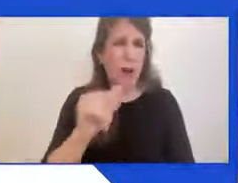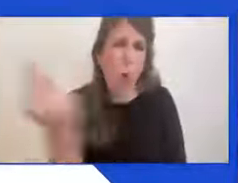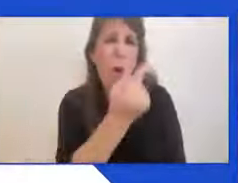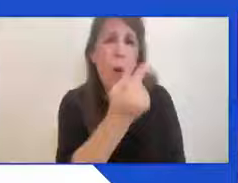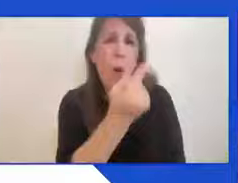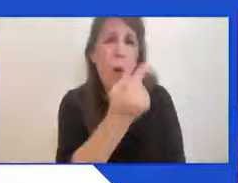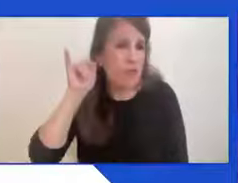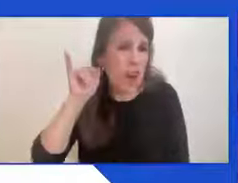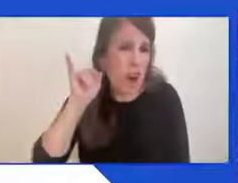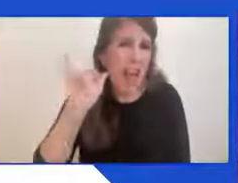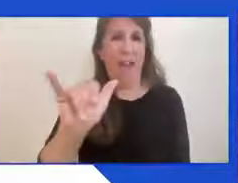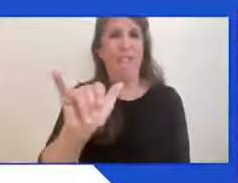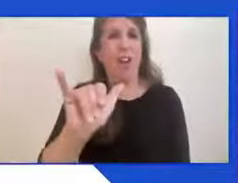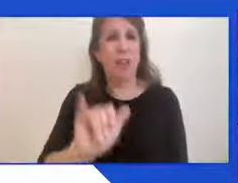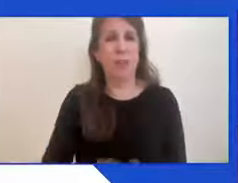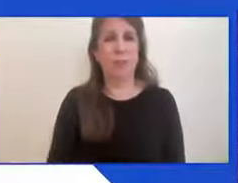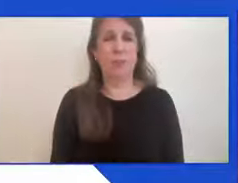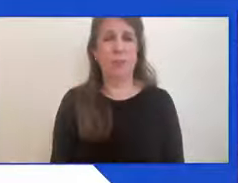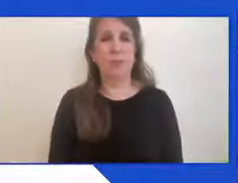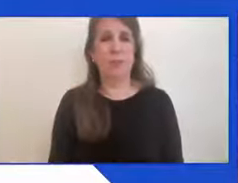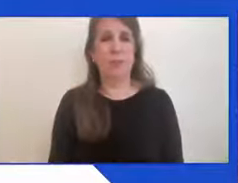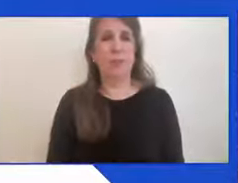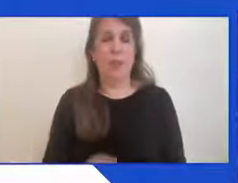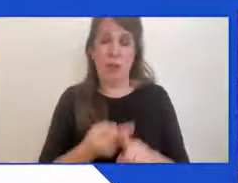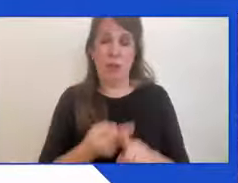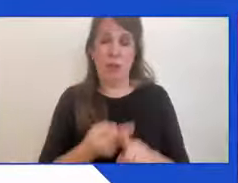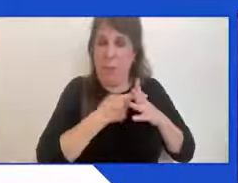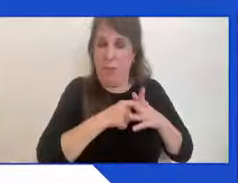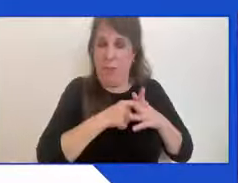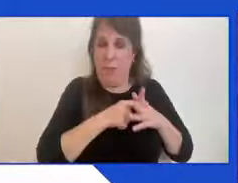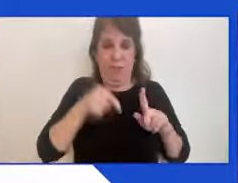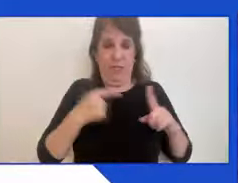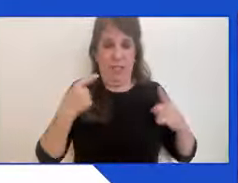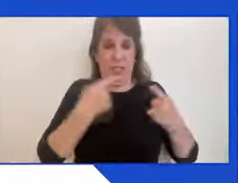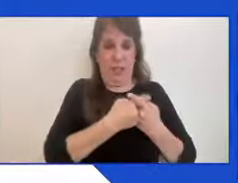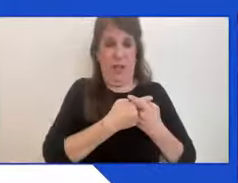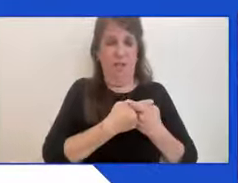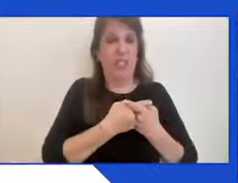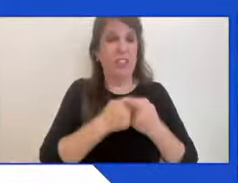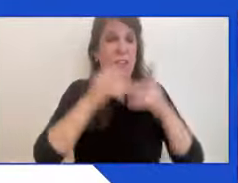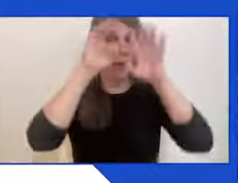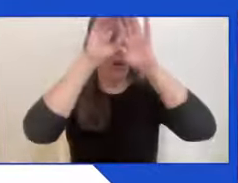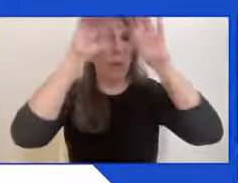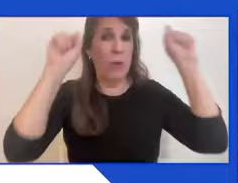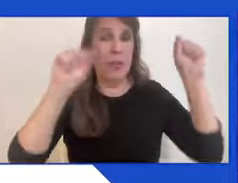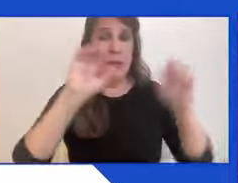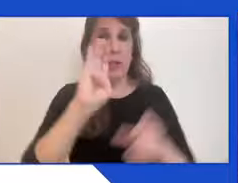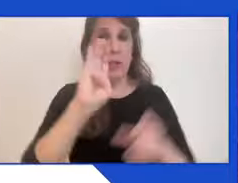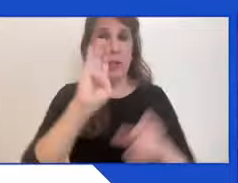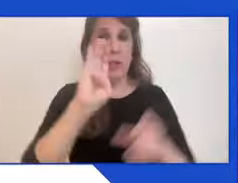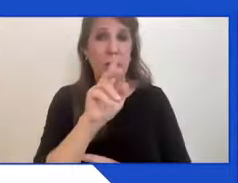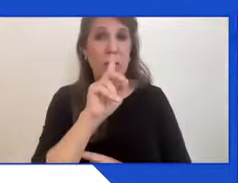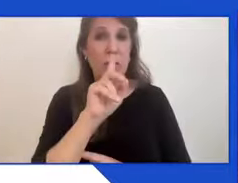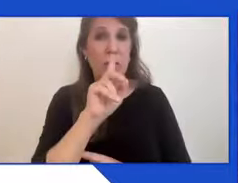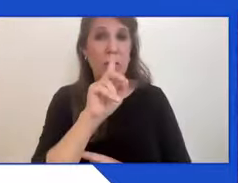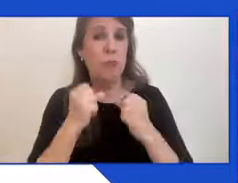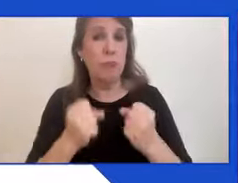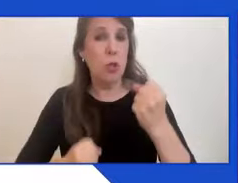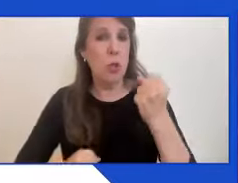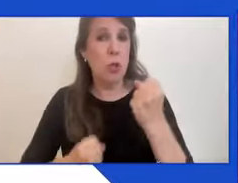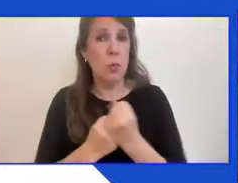forever. From the very beginning of this conflict, President Joe Biden has strongly supported the state of